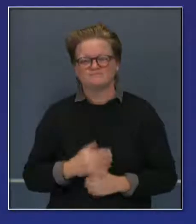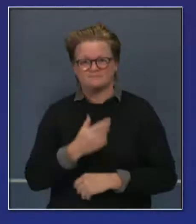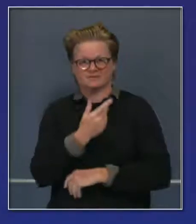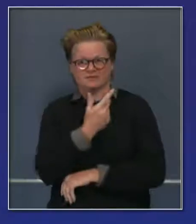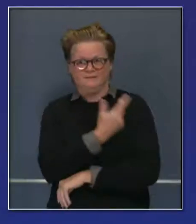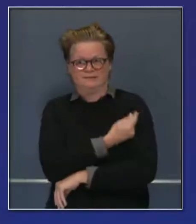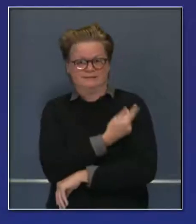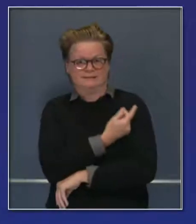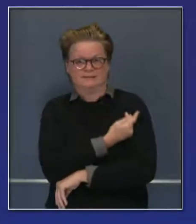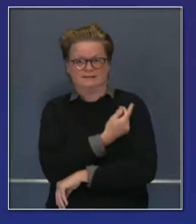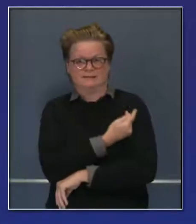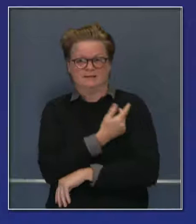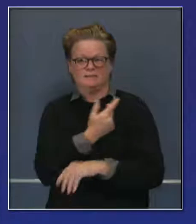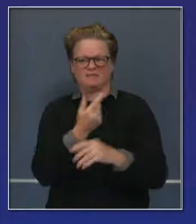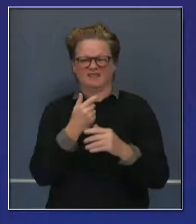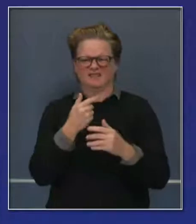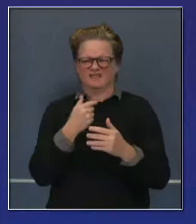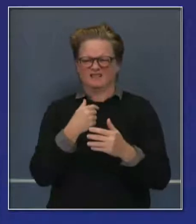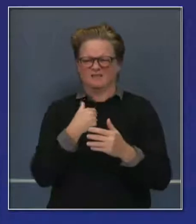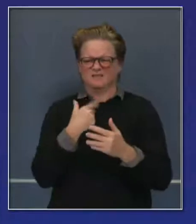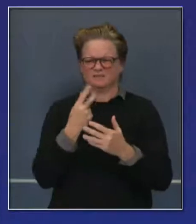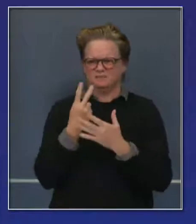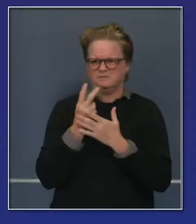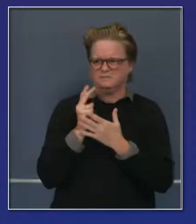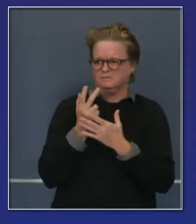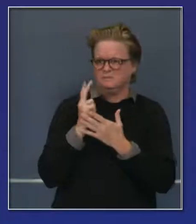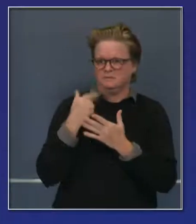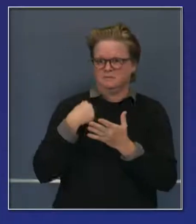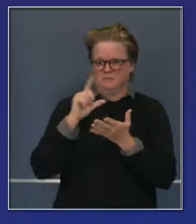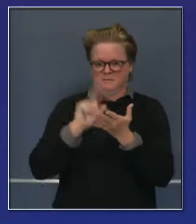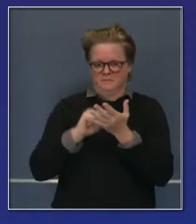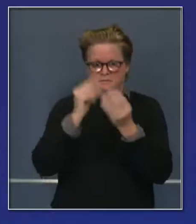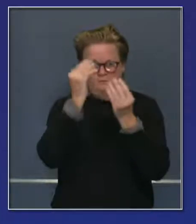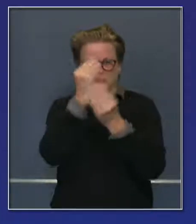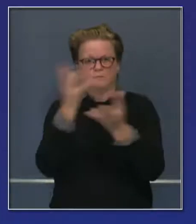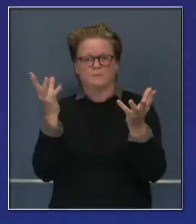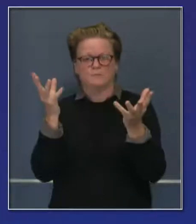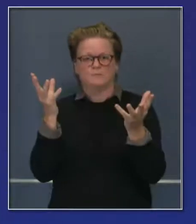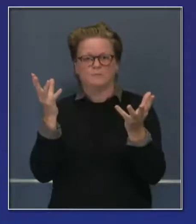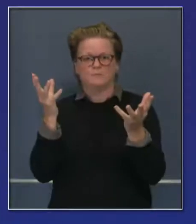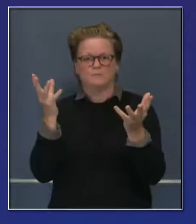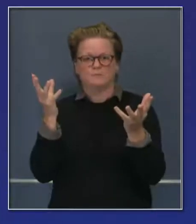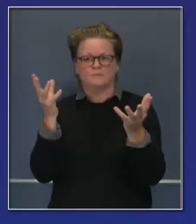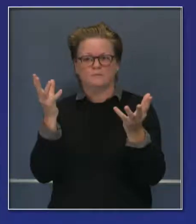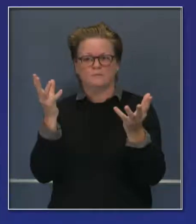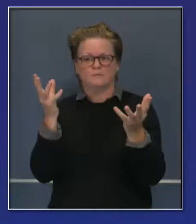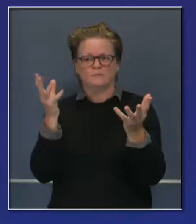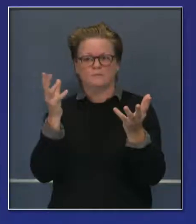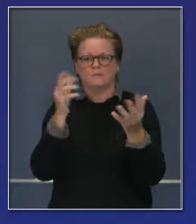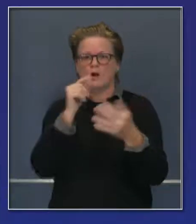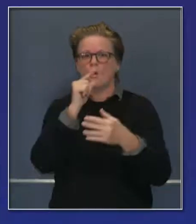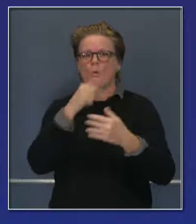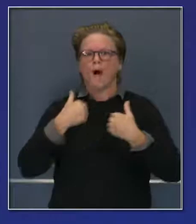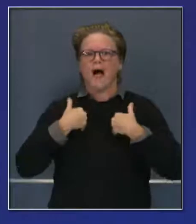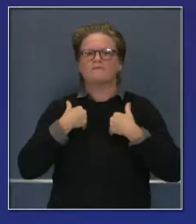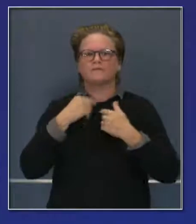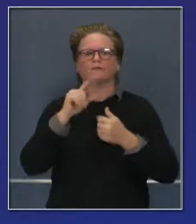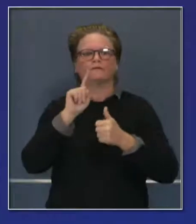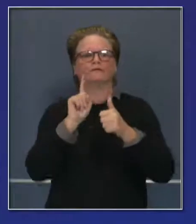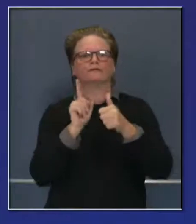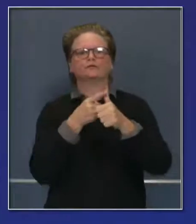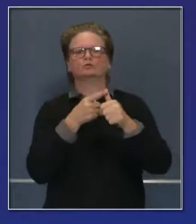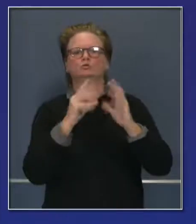put out just a few weeks ago. We talked about who gets the priority in terms of the first phase availability of a